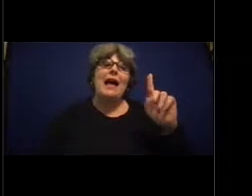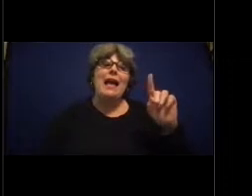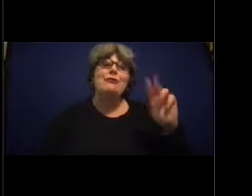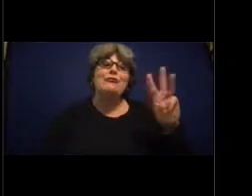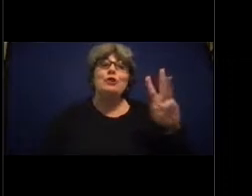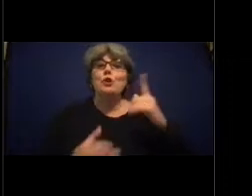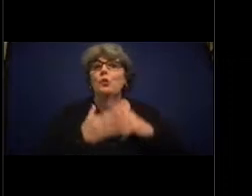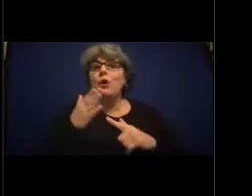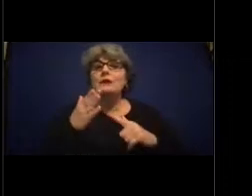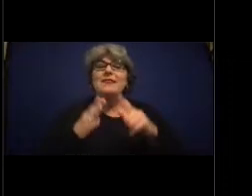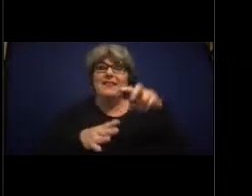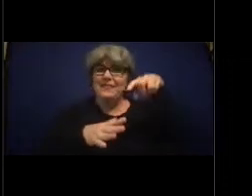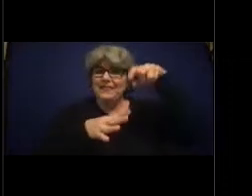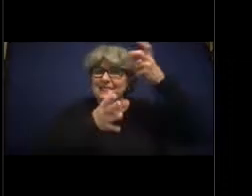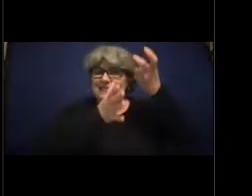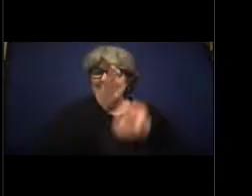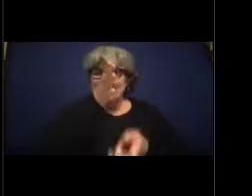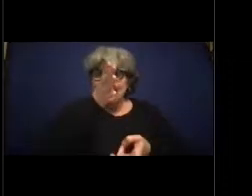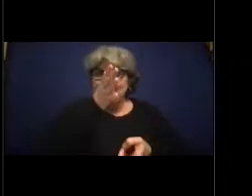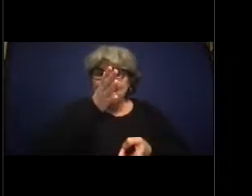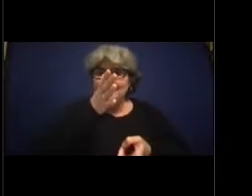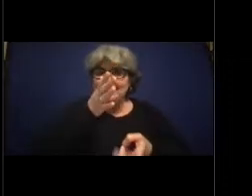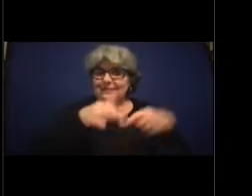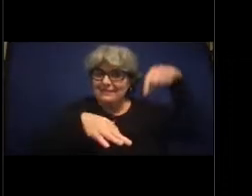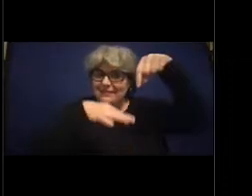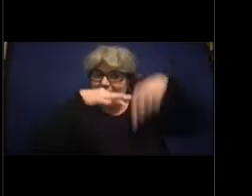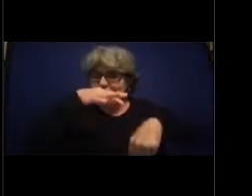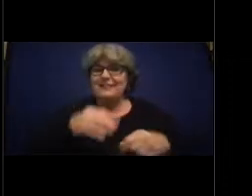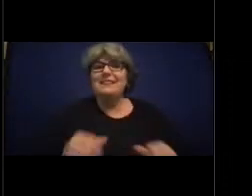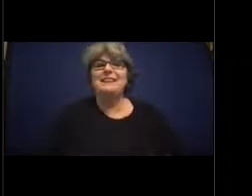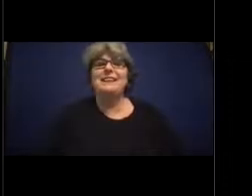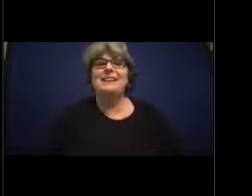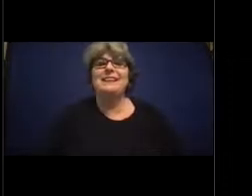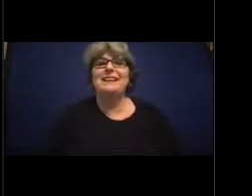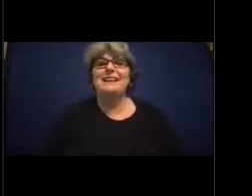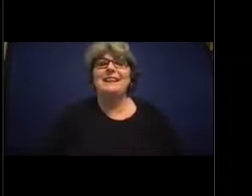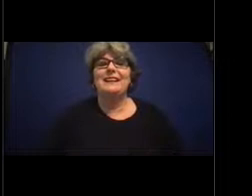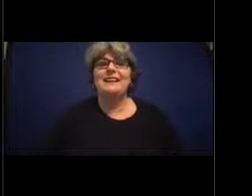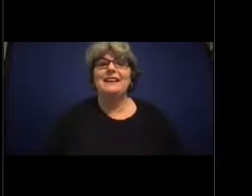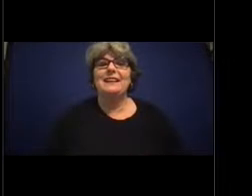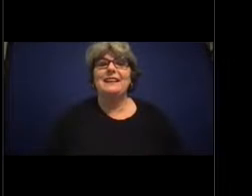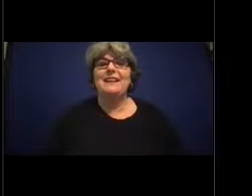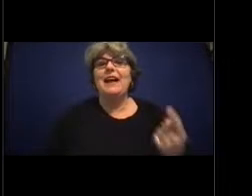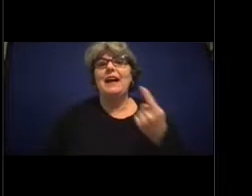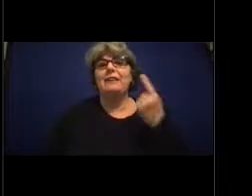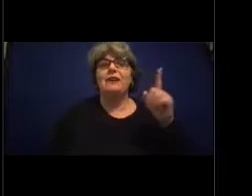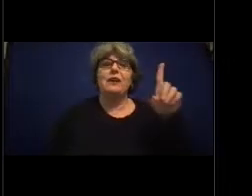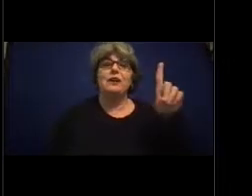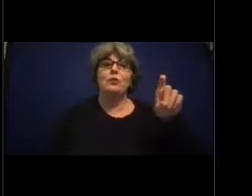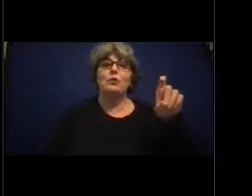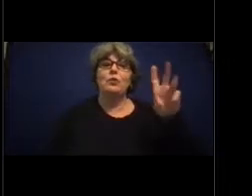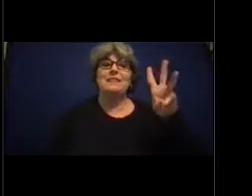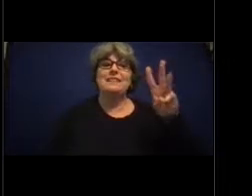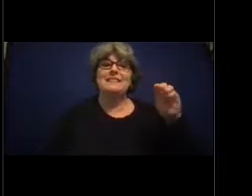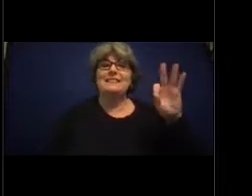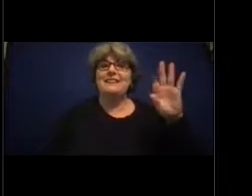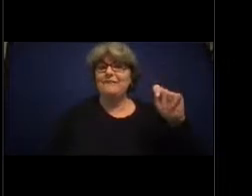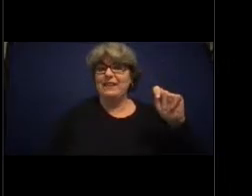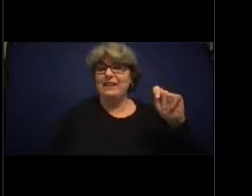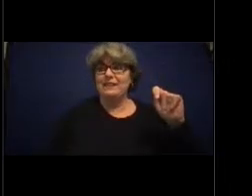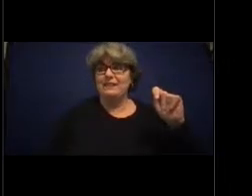is the deepest depth you've ever dove? I've only been to 160 feet, which is